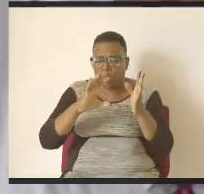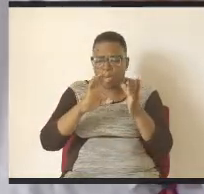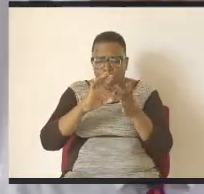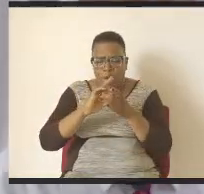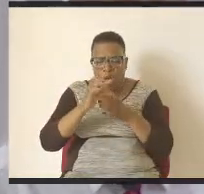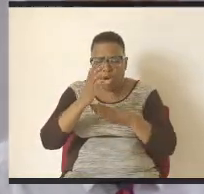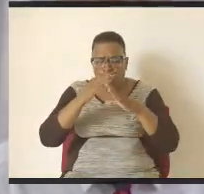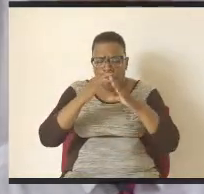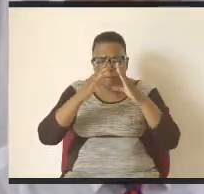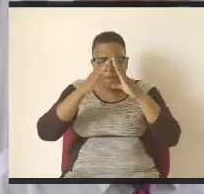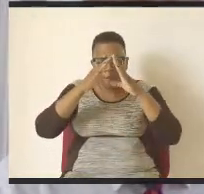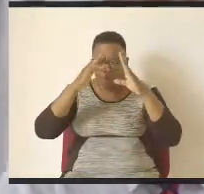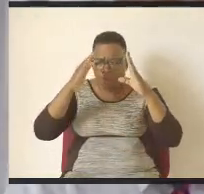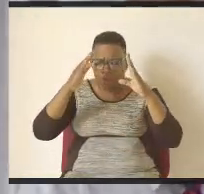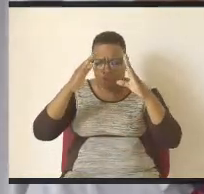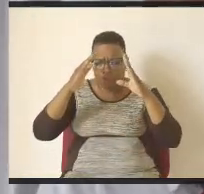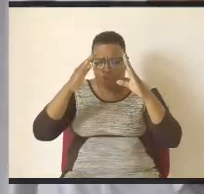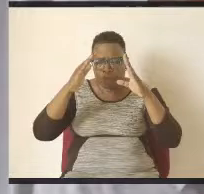to come